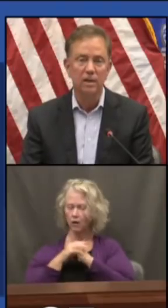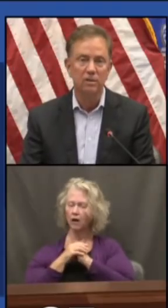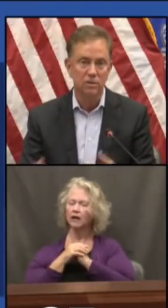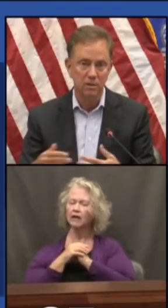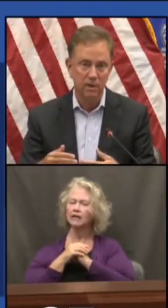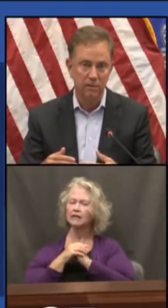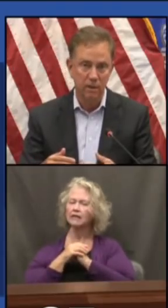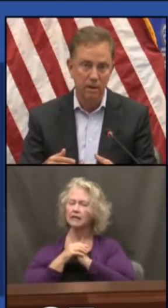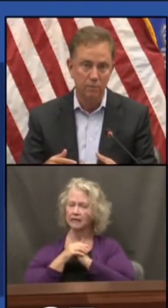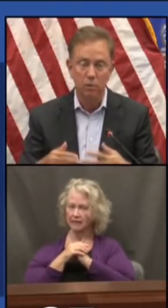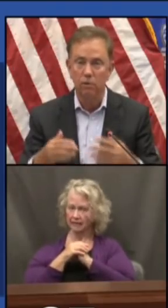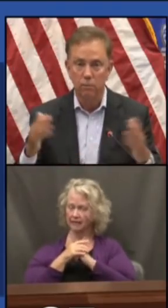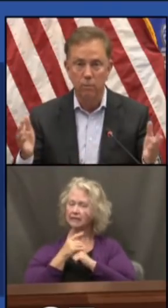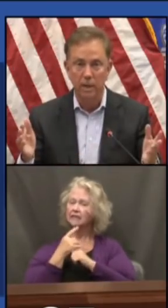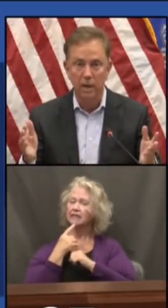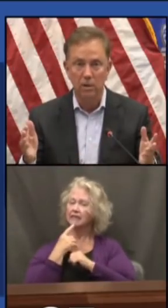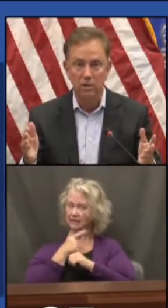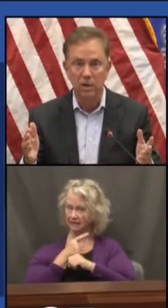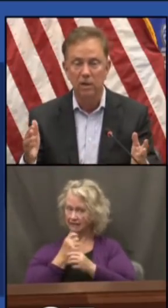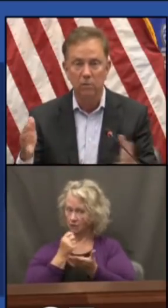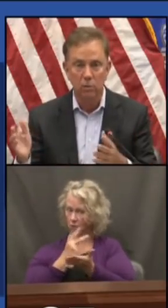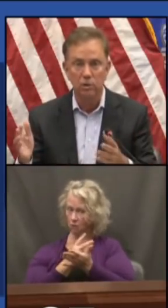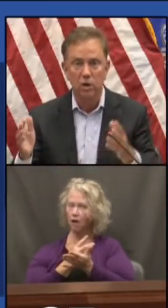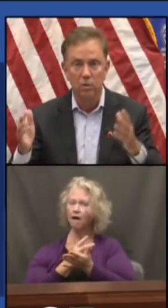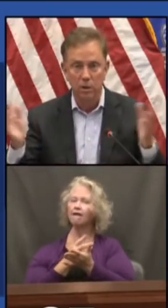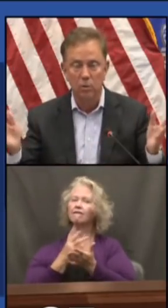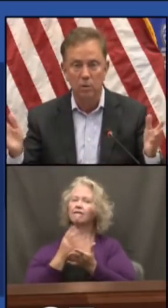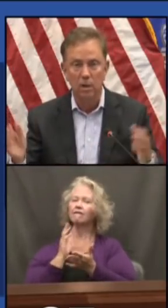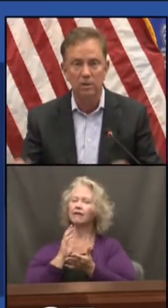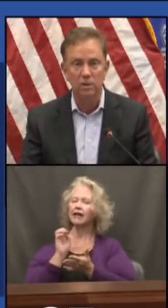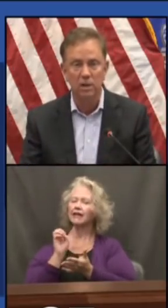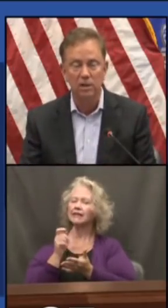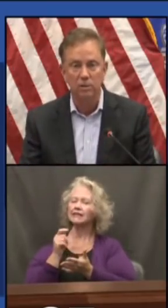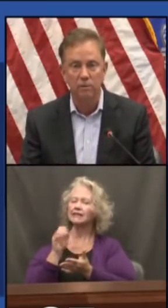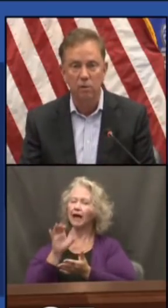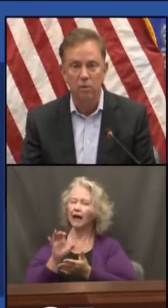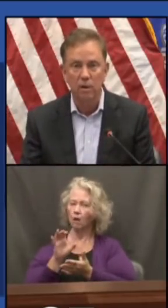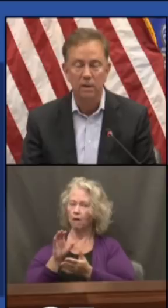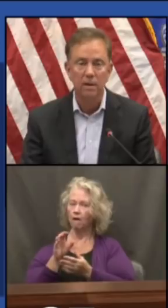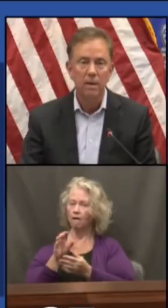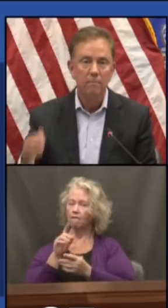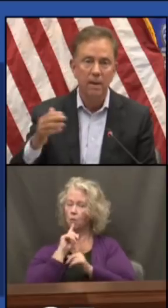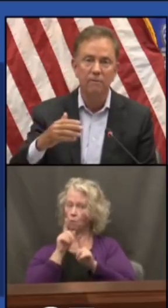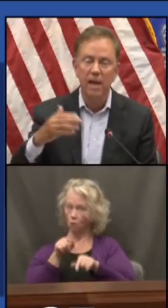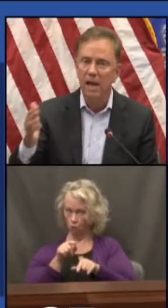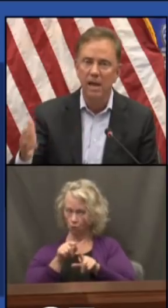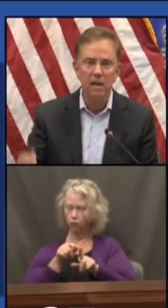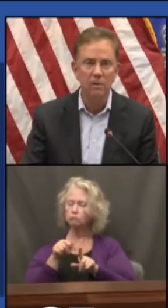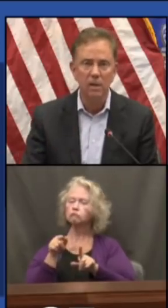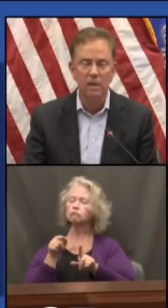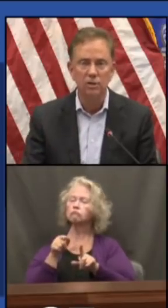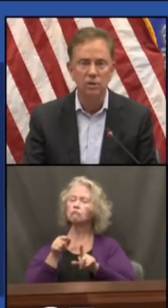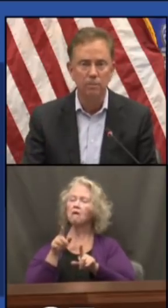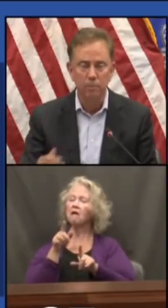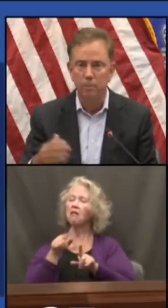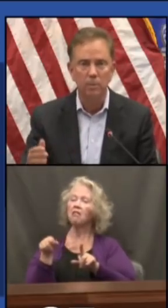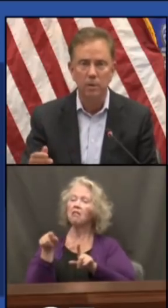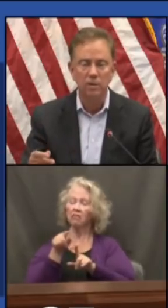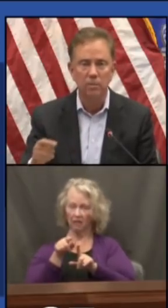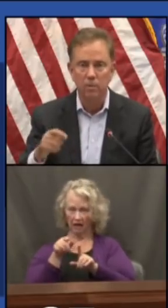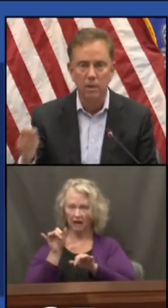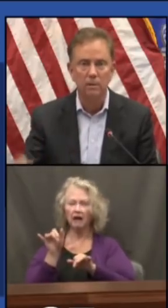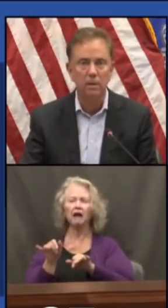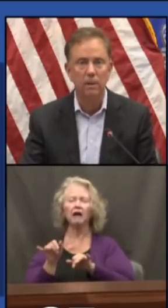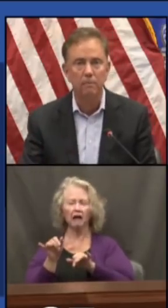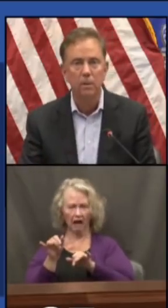that says if they approve, we get our executive orders going, you, the legislature, vote on it. If any of the leadership, Republican